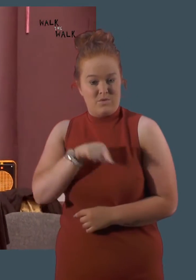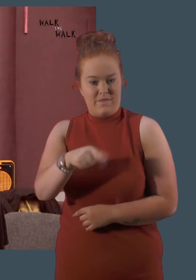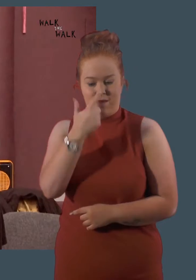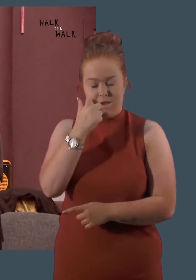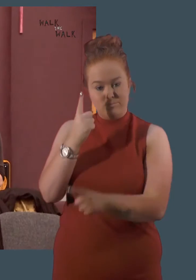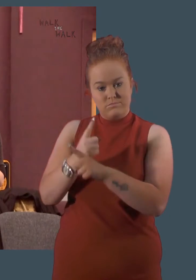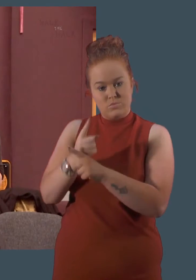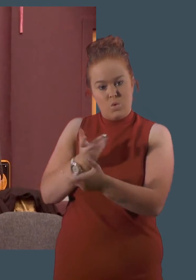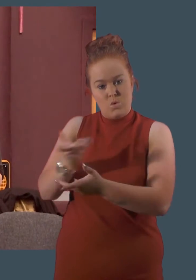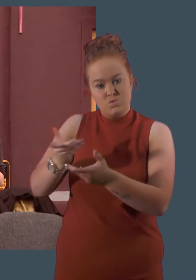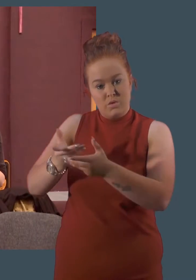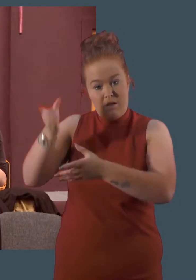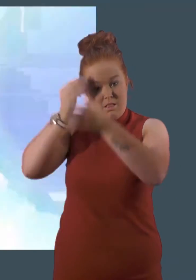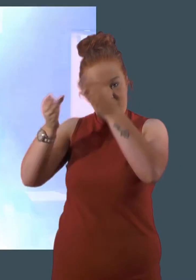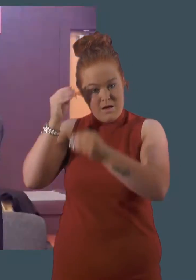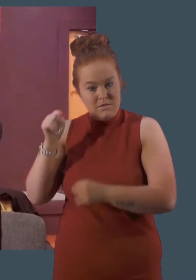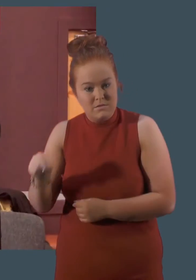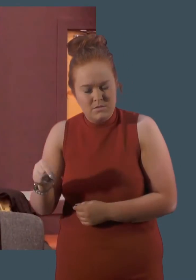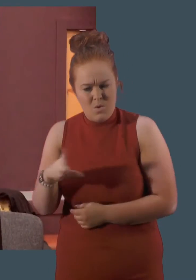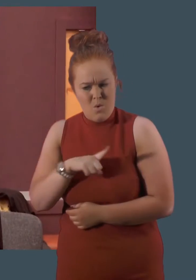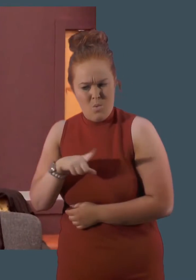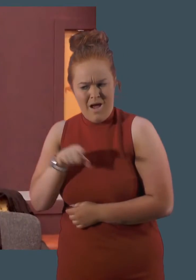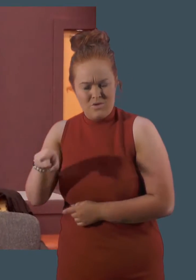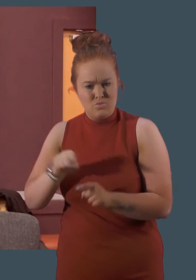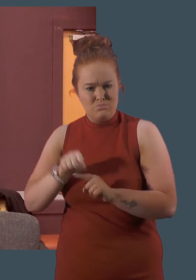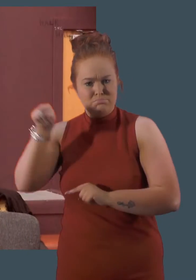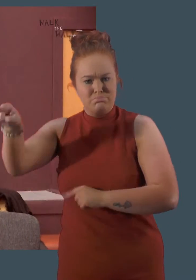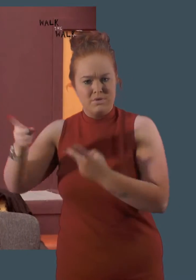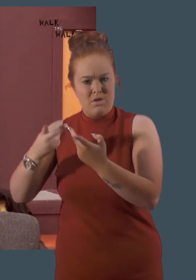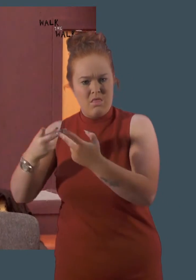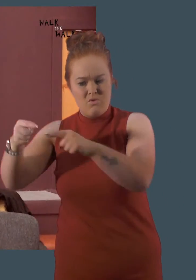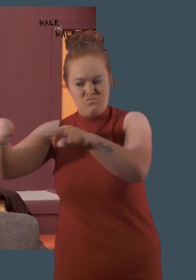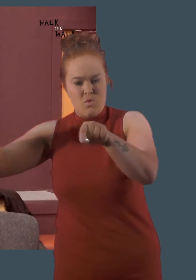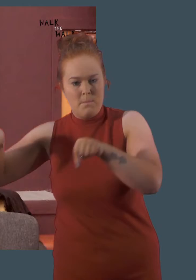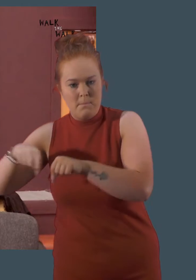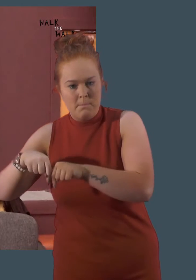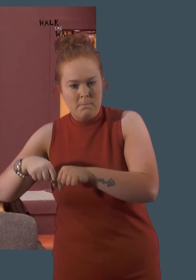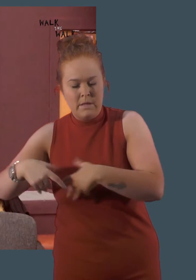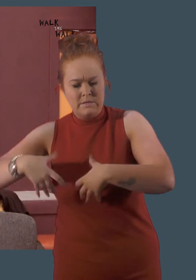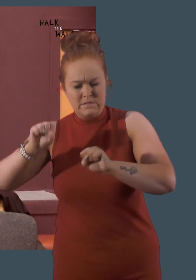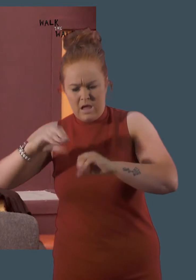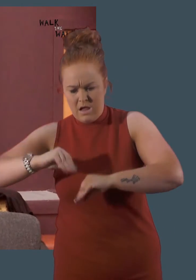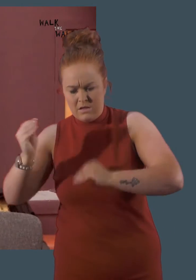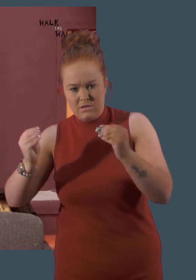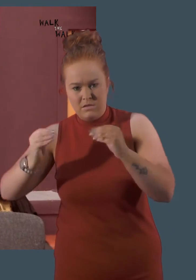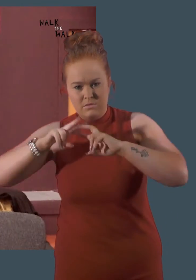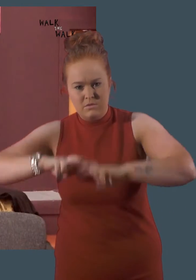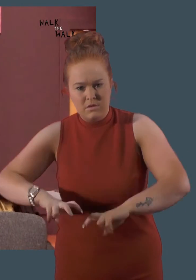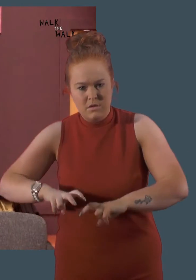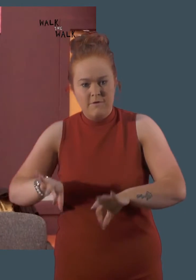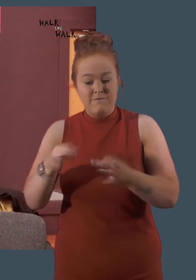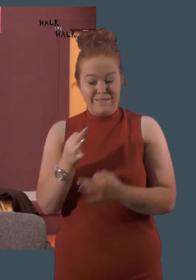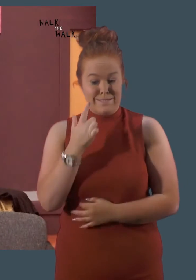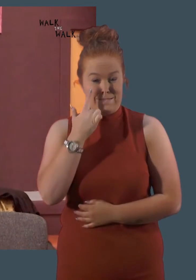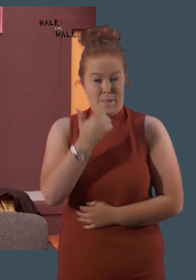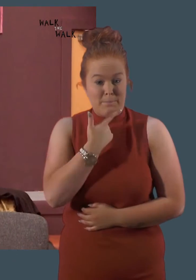it's really, really common end of the room. And again, tutors kind of going, that's quite surprising for me. But it was